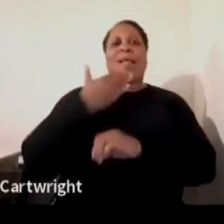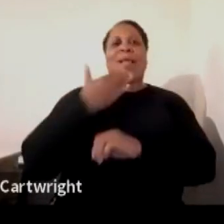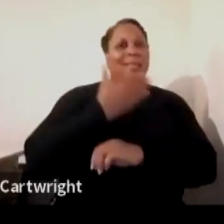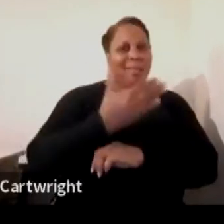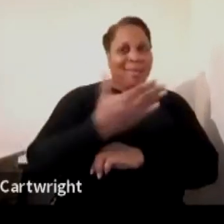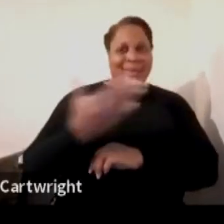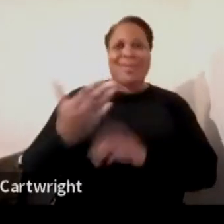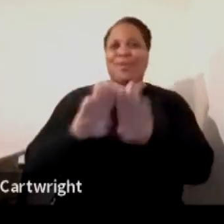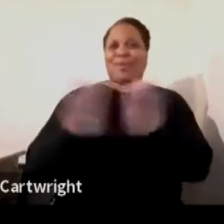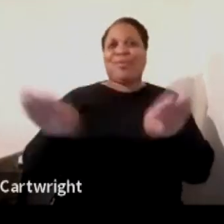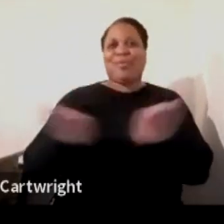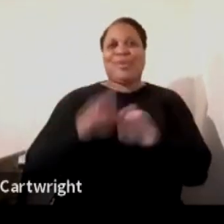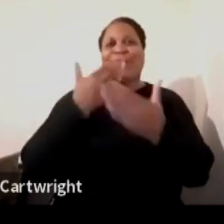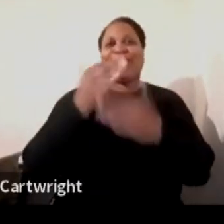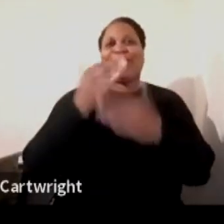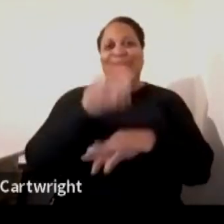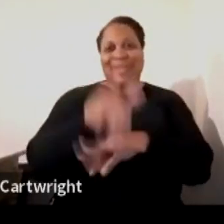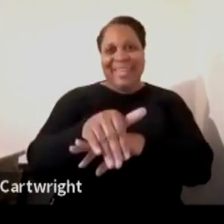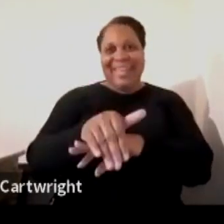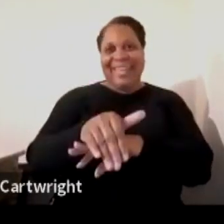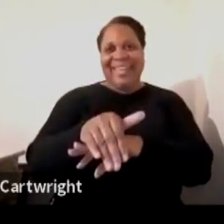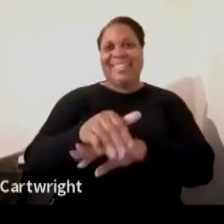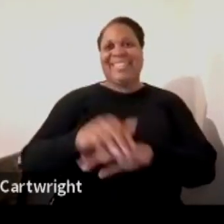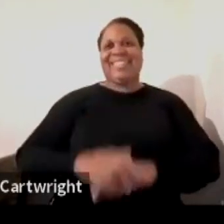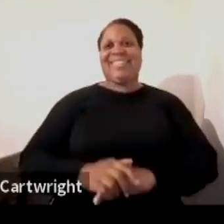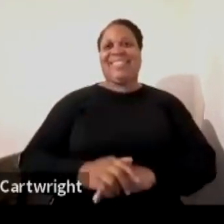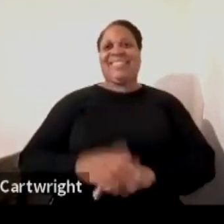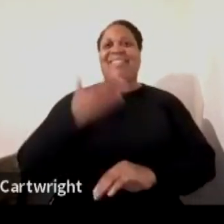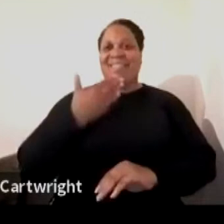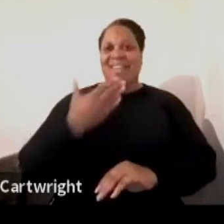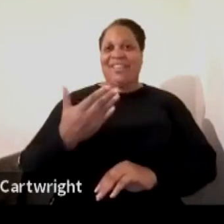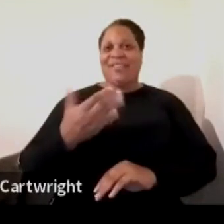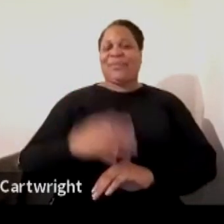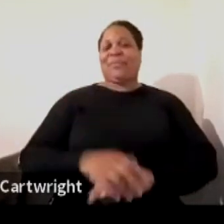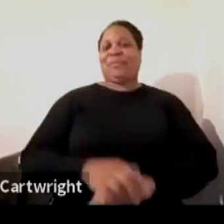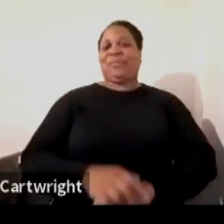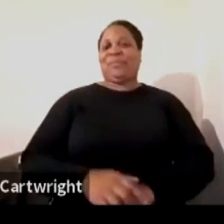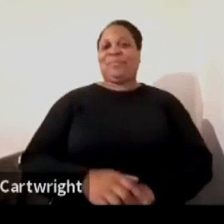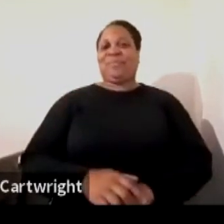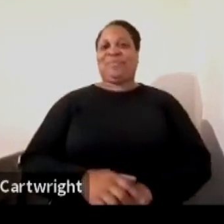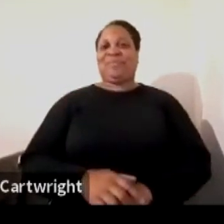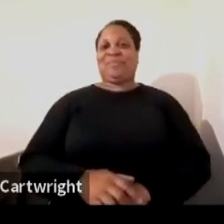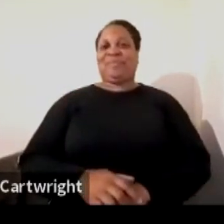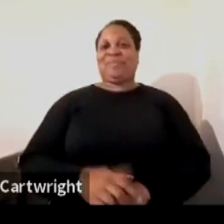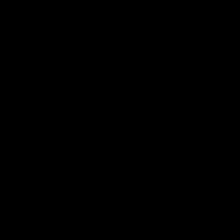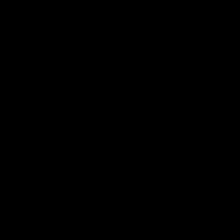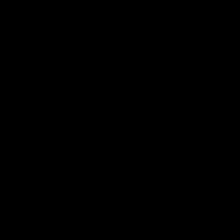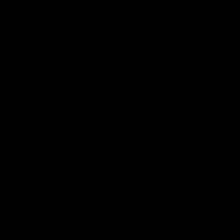Bermuda, and good night. Thank you. Bye.